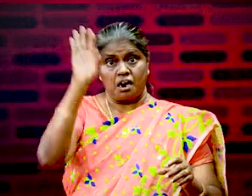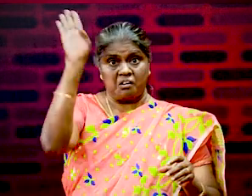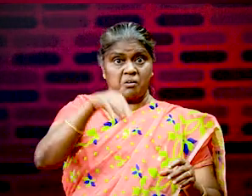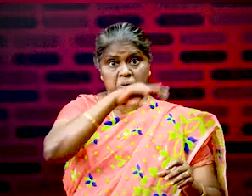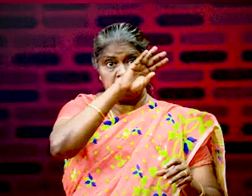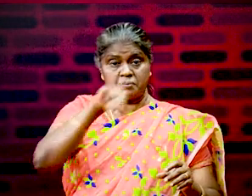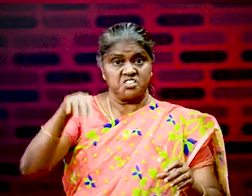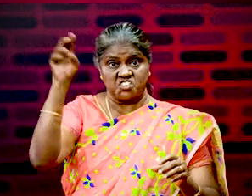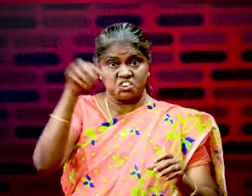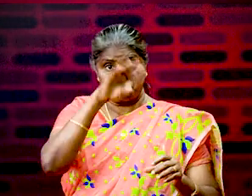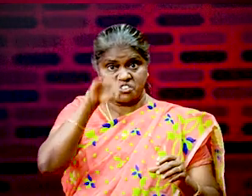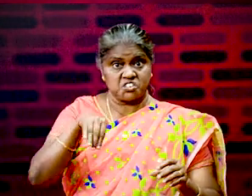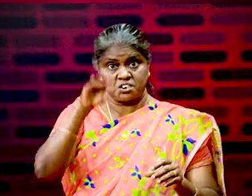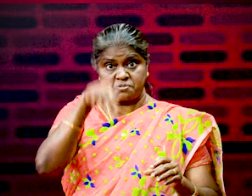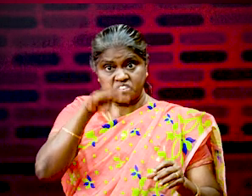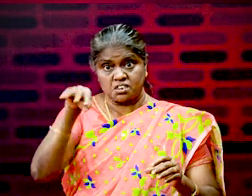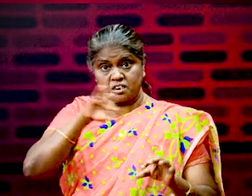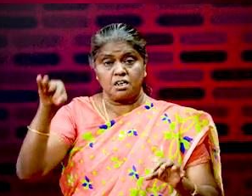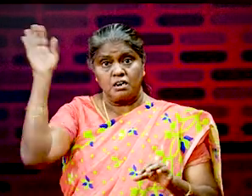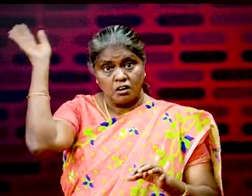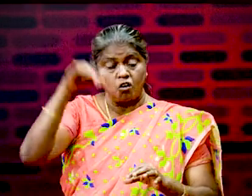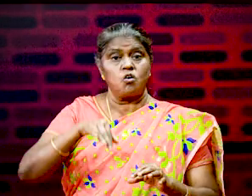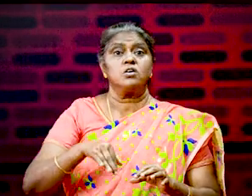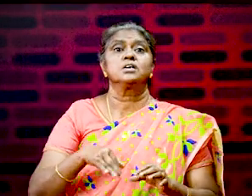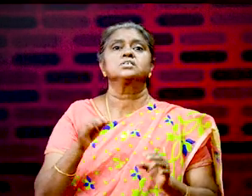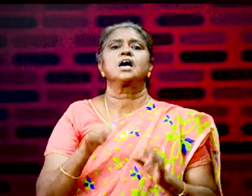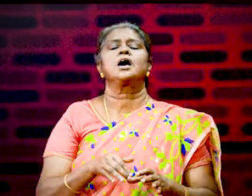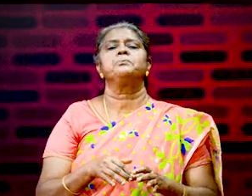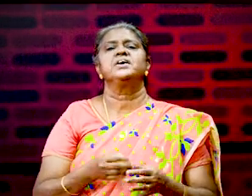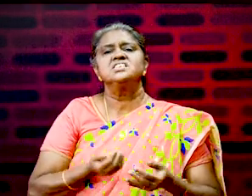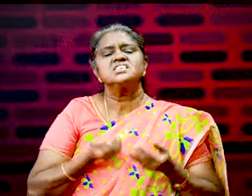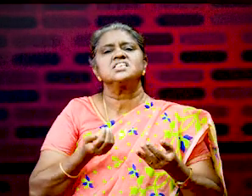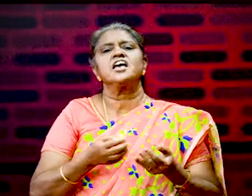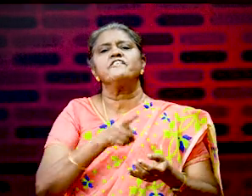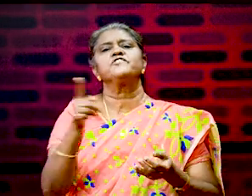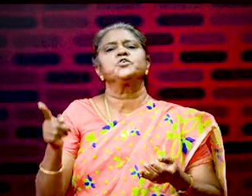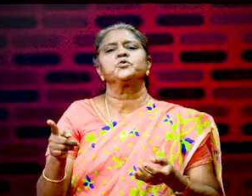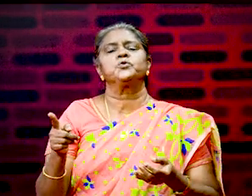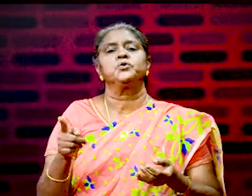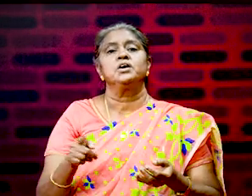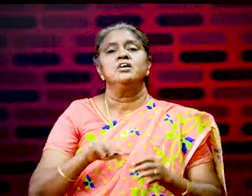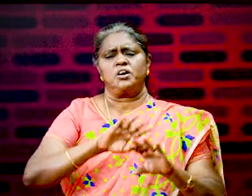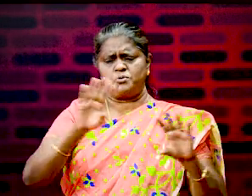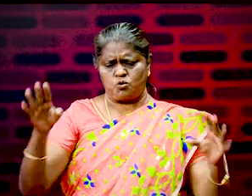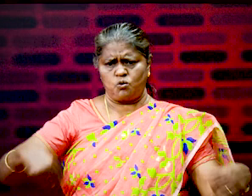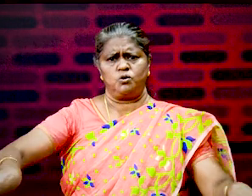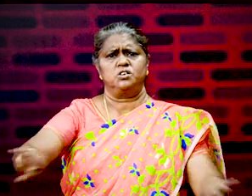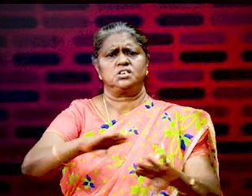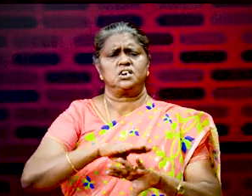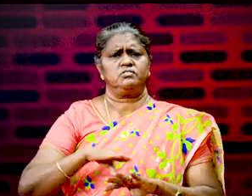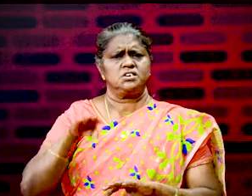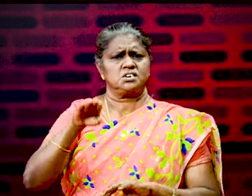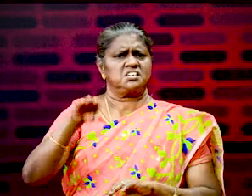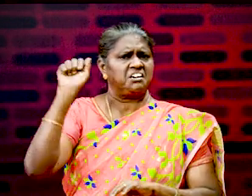you from the situation in which you are caught up. God will come and save you and help you. His presence will be with